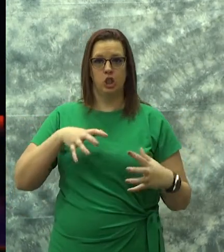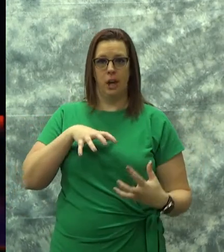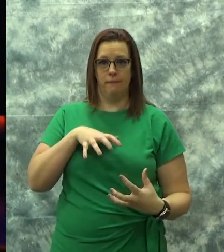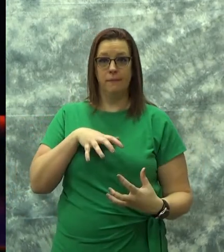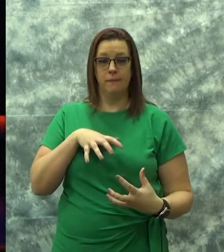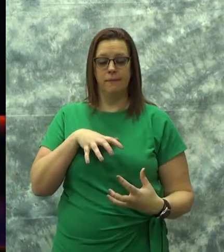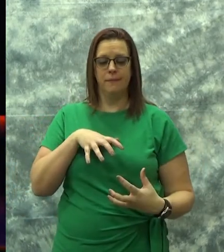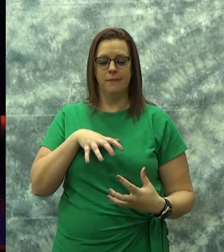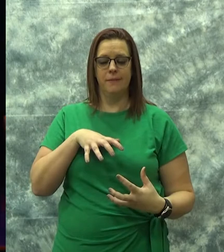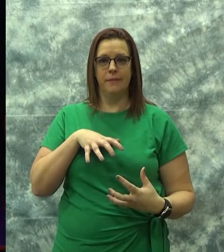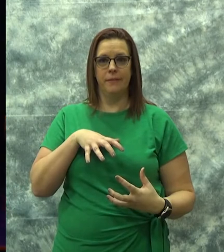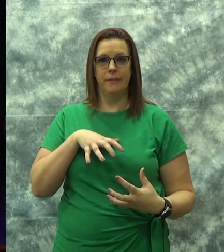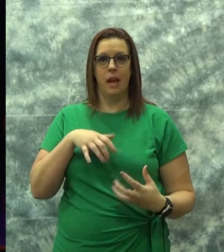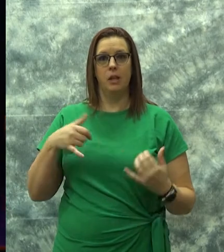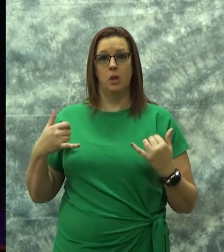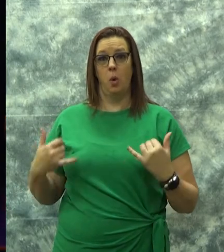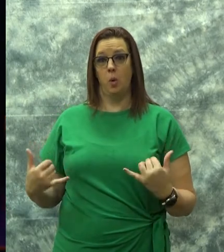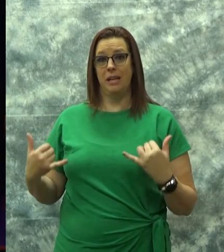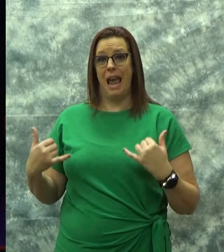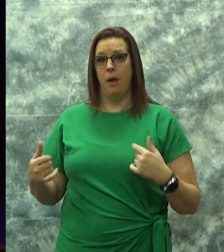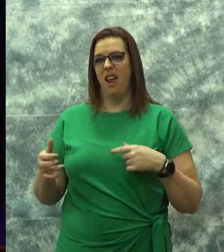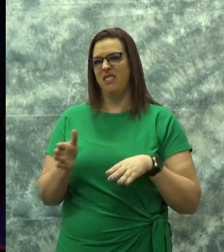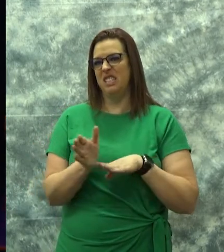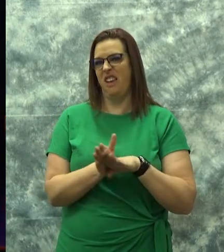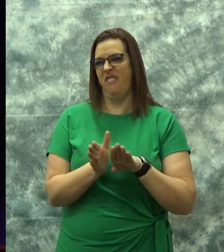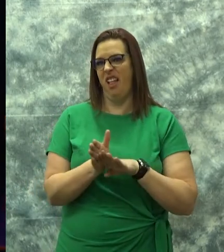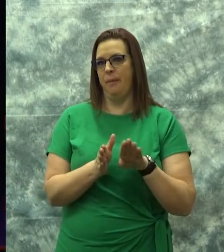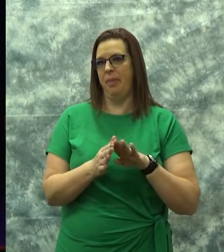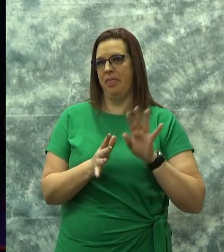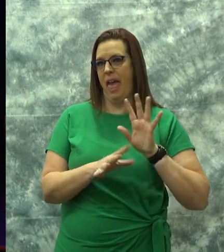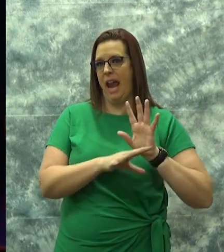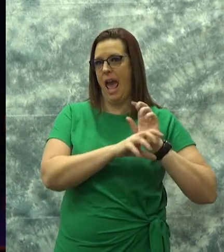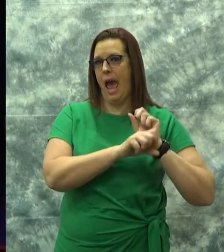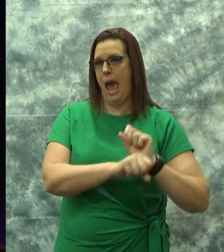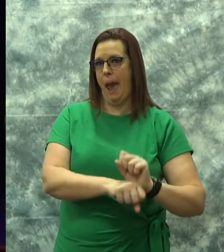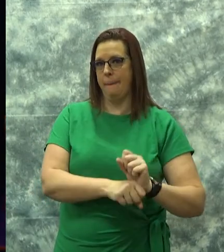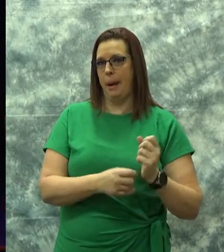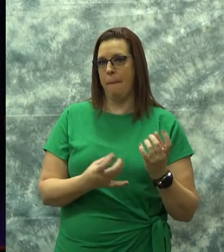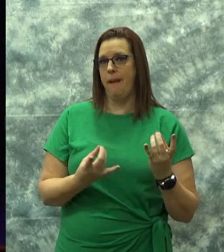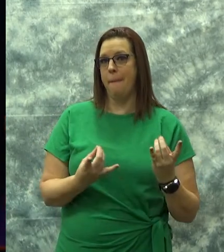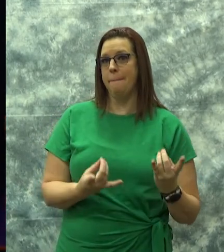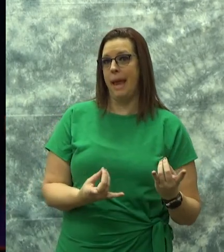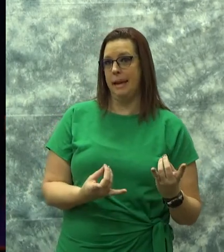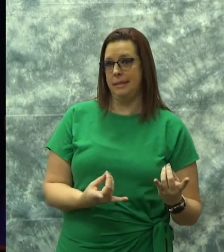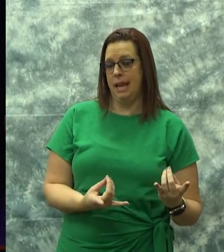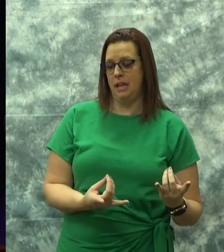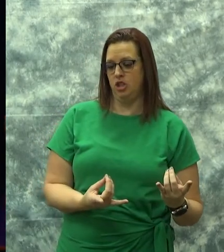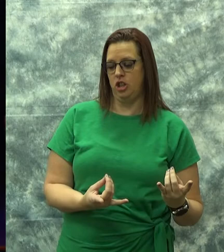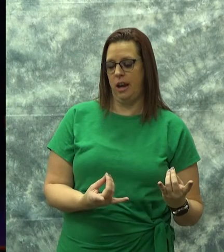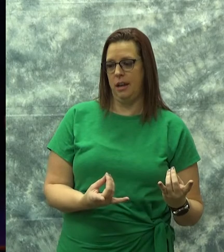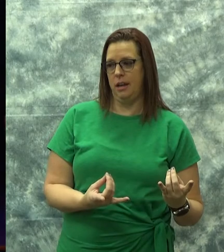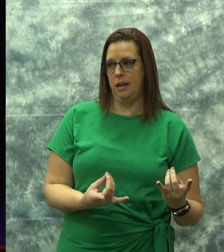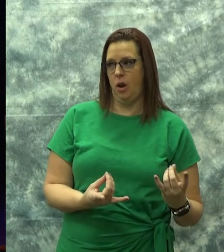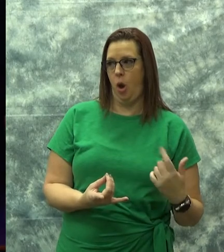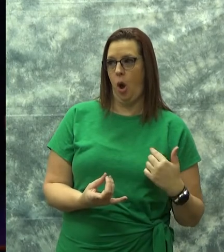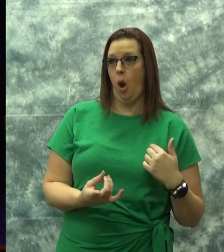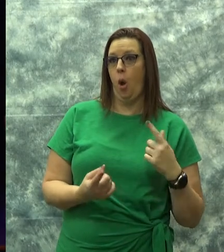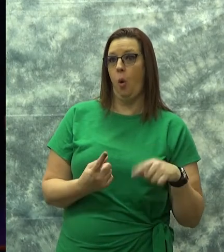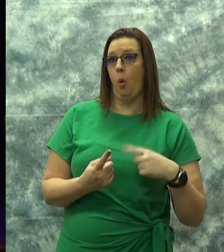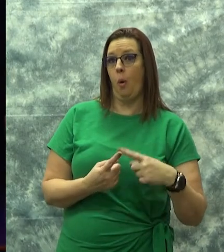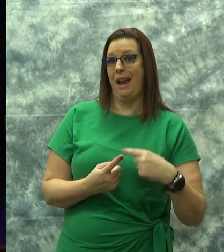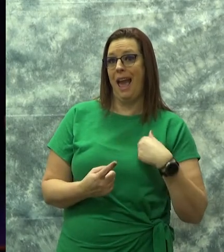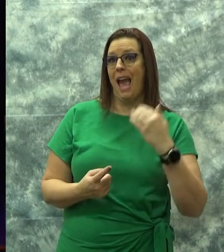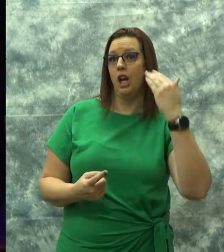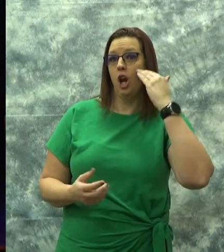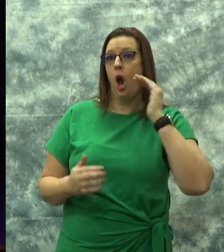shifted. And that now that I have developed that habit of meditating, once I know how to get there, I